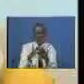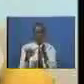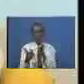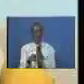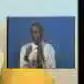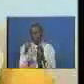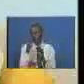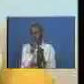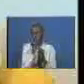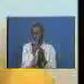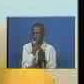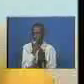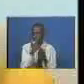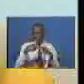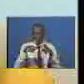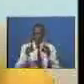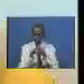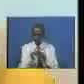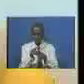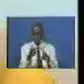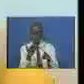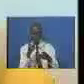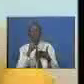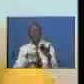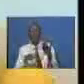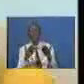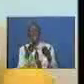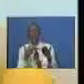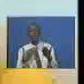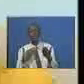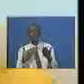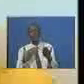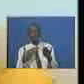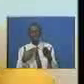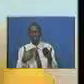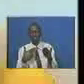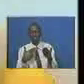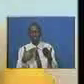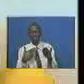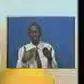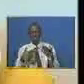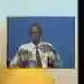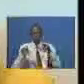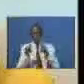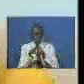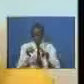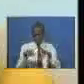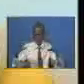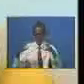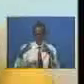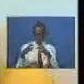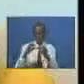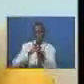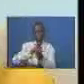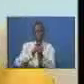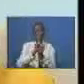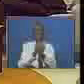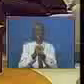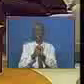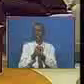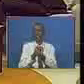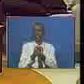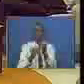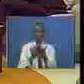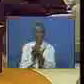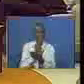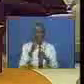and we actually that is what I want to do and what we give them glasses are like photo chromatic glasses these glasses change with the with the light